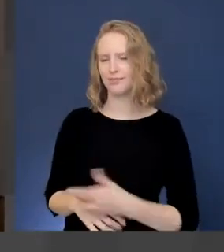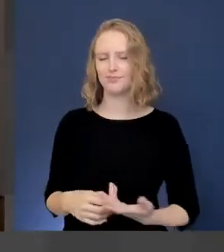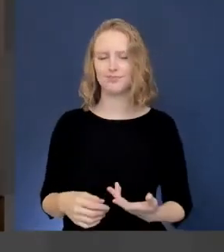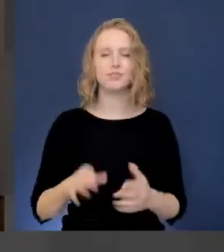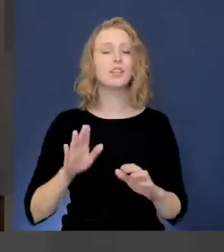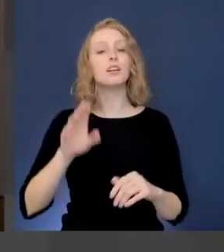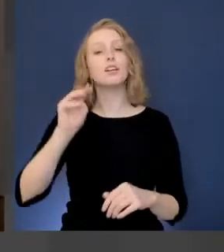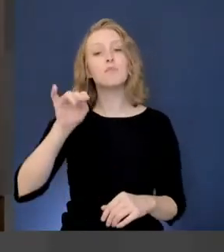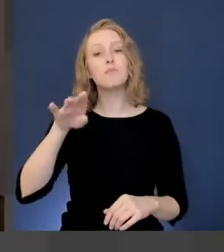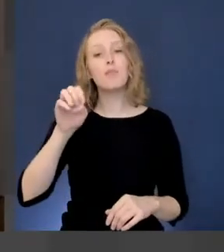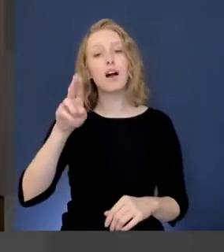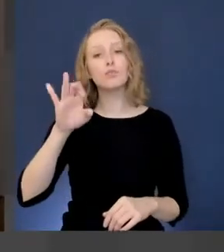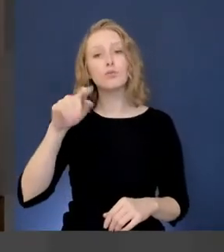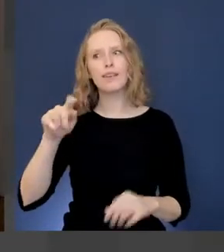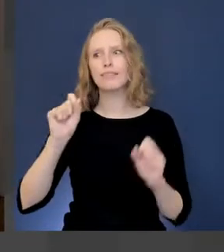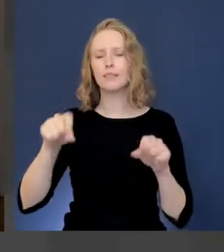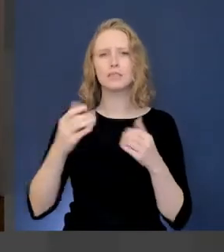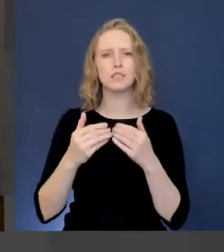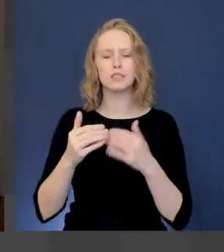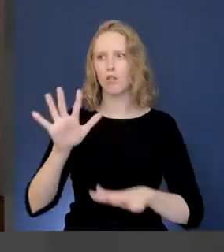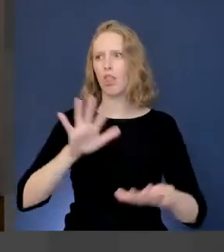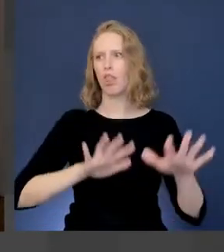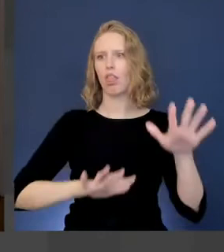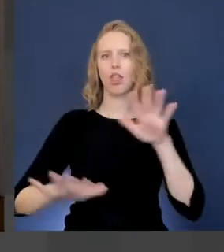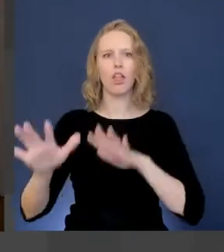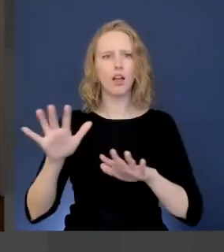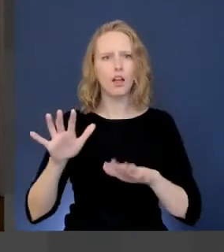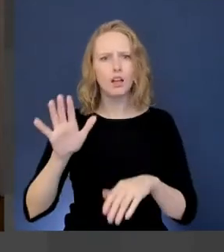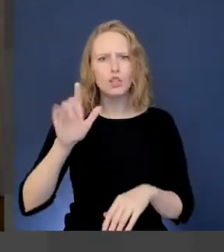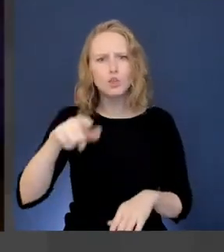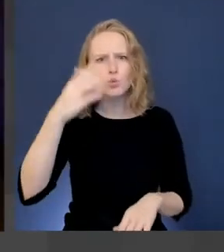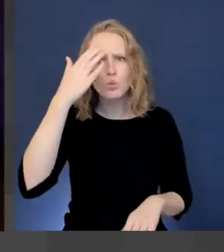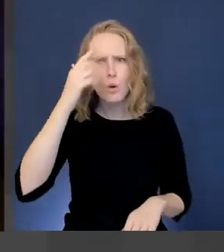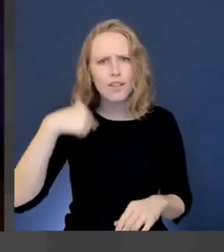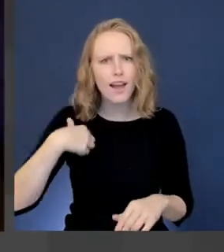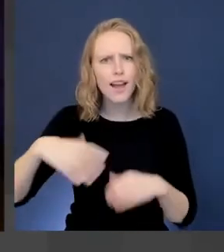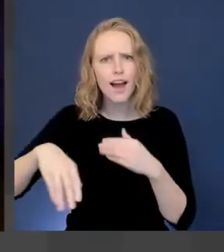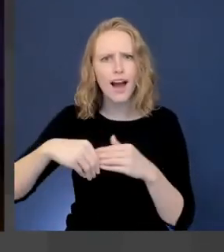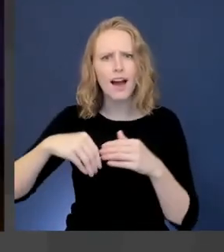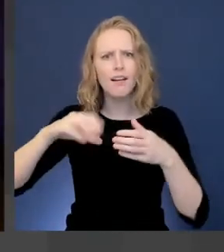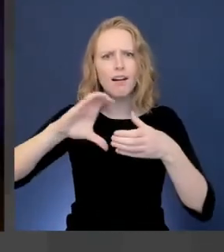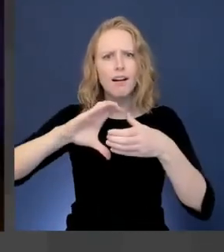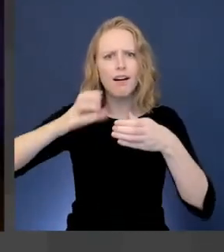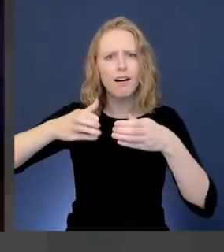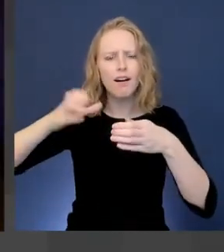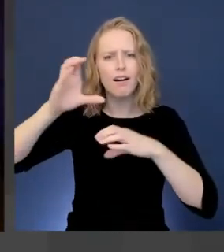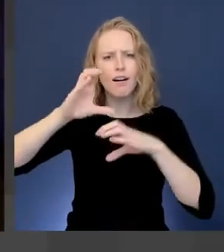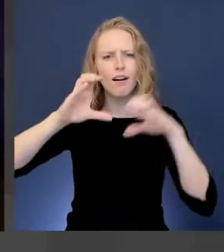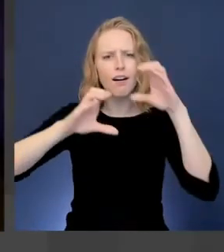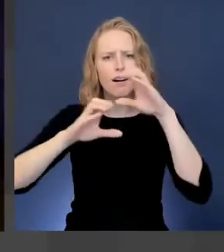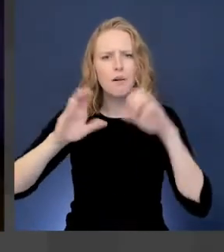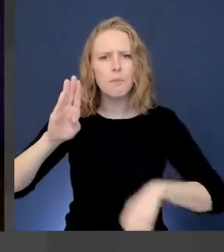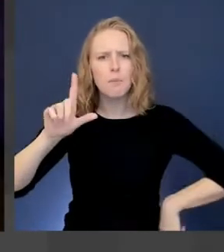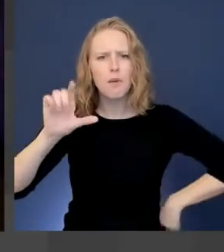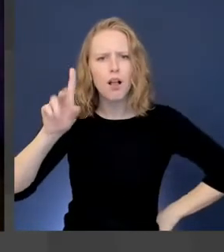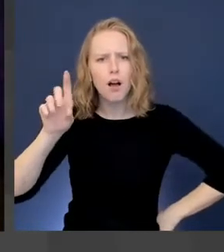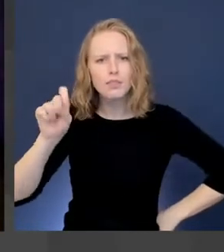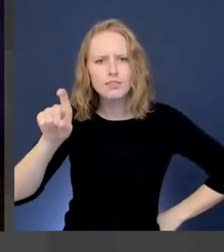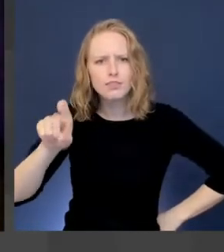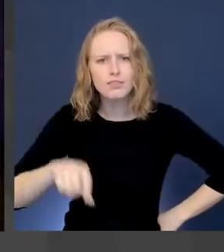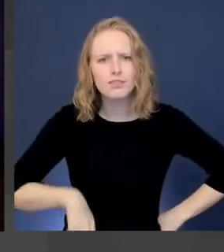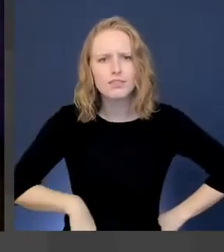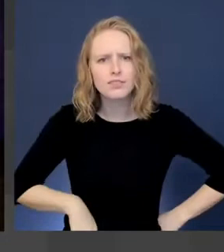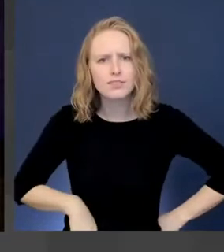I myself only recently learned that blocks have been added to the game. Subscribe to our channel and you'll be the first to see our